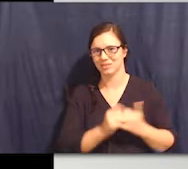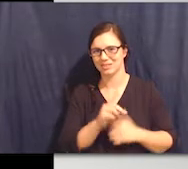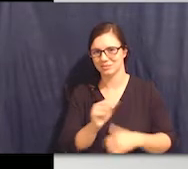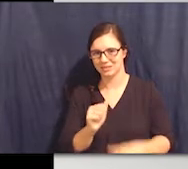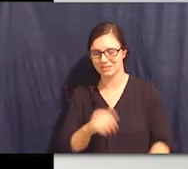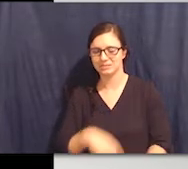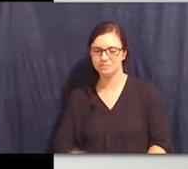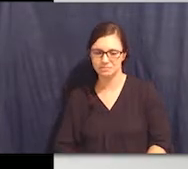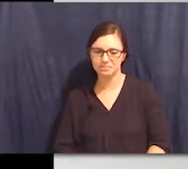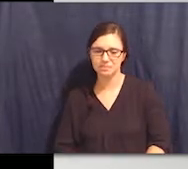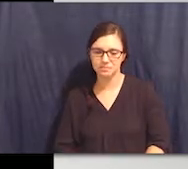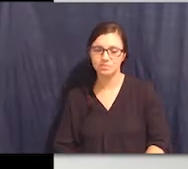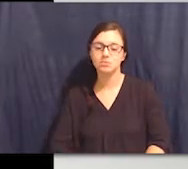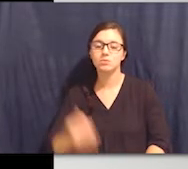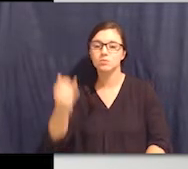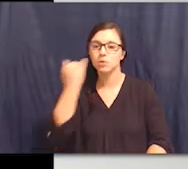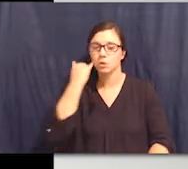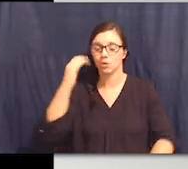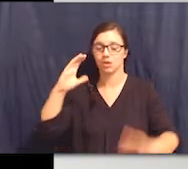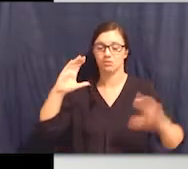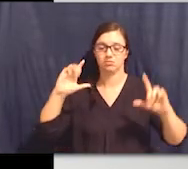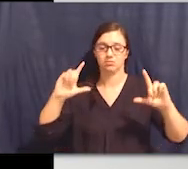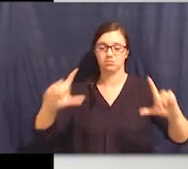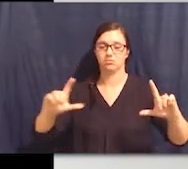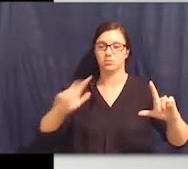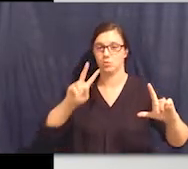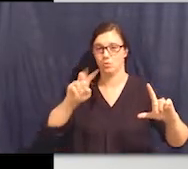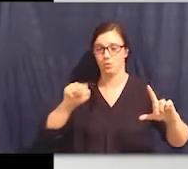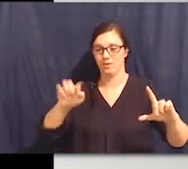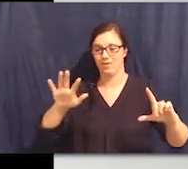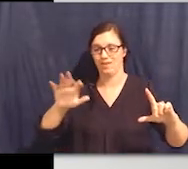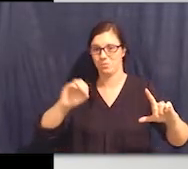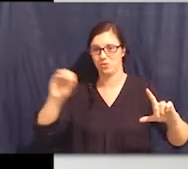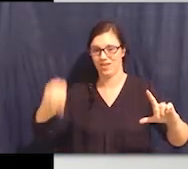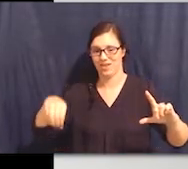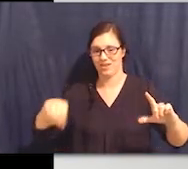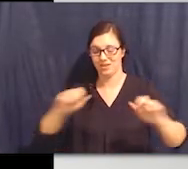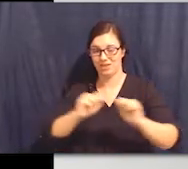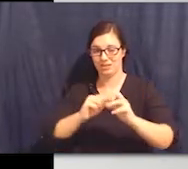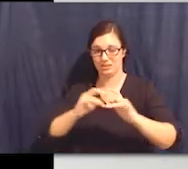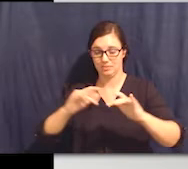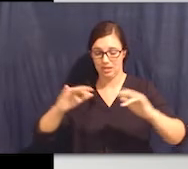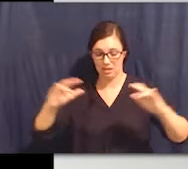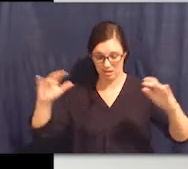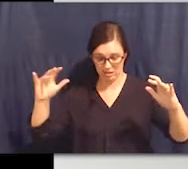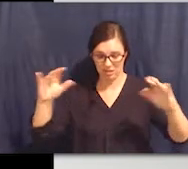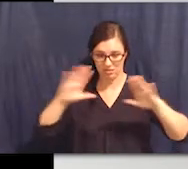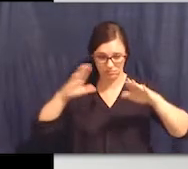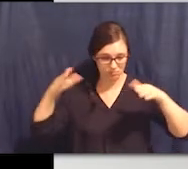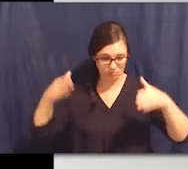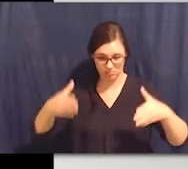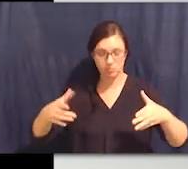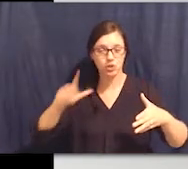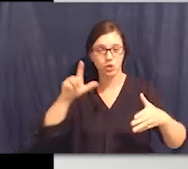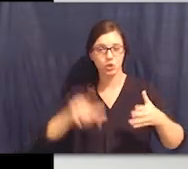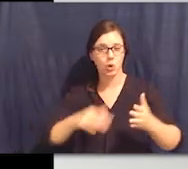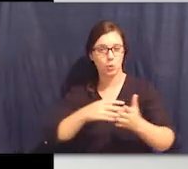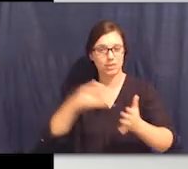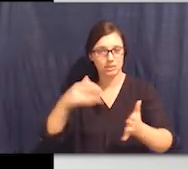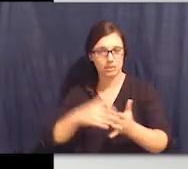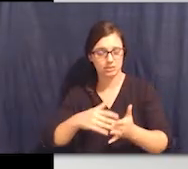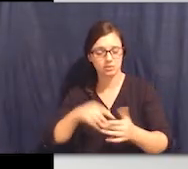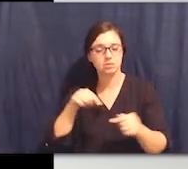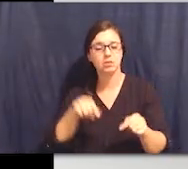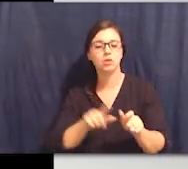disabilities. So if you take that 2.5% and you take a look at it and you expand it and you take a look at our low incidence, you'll see that